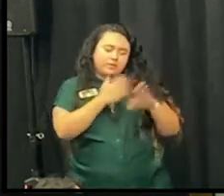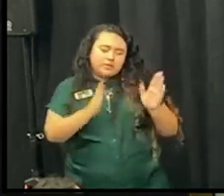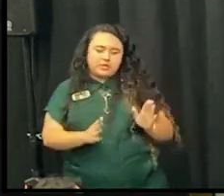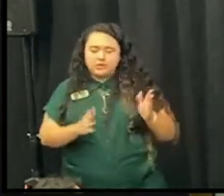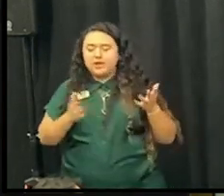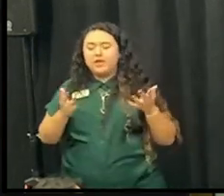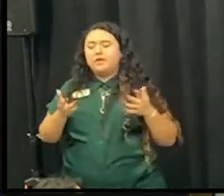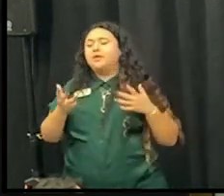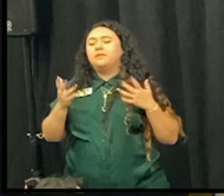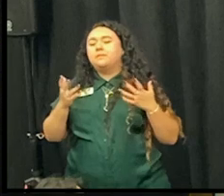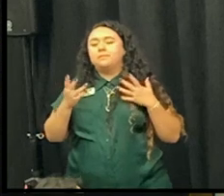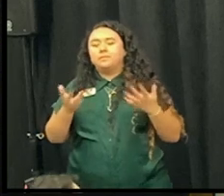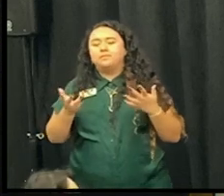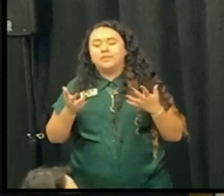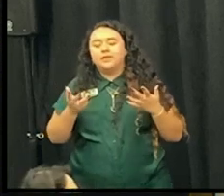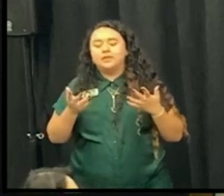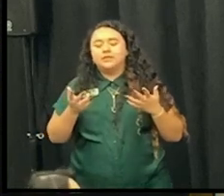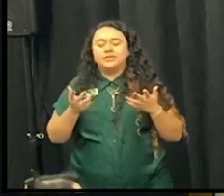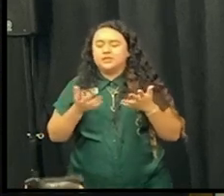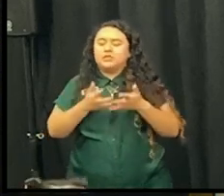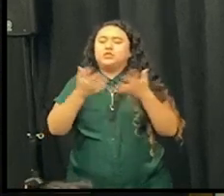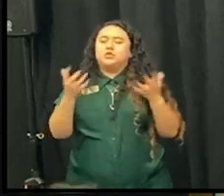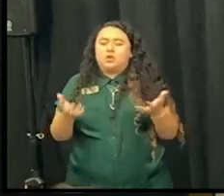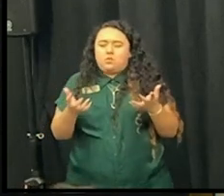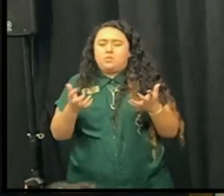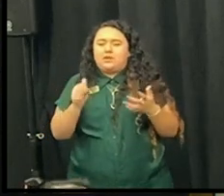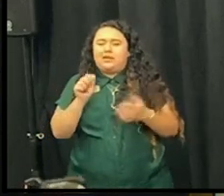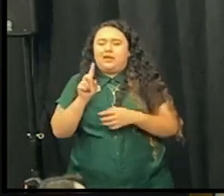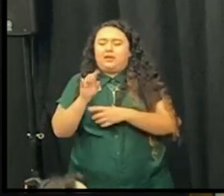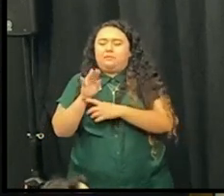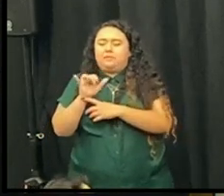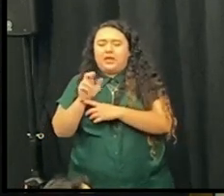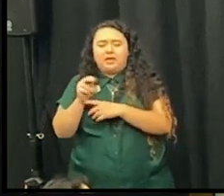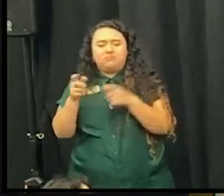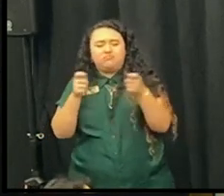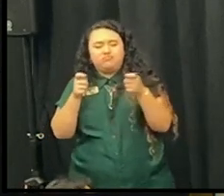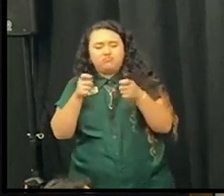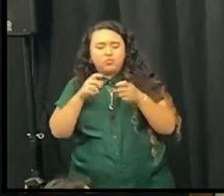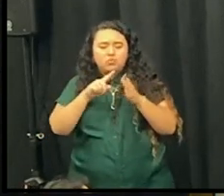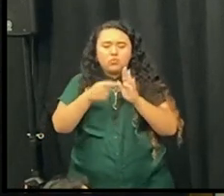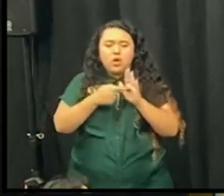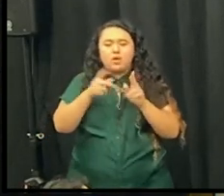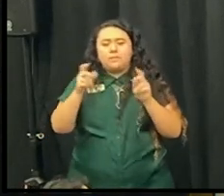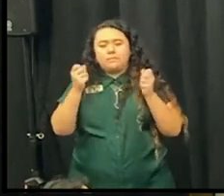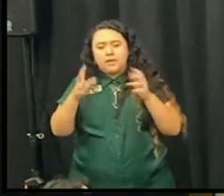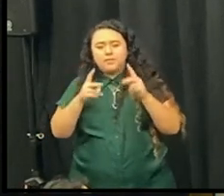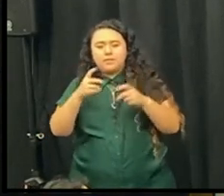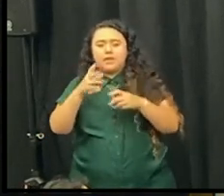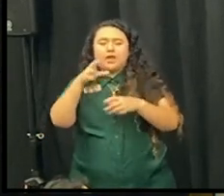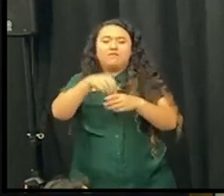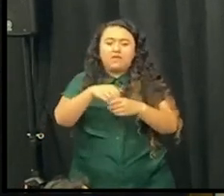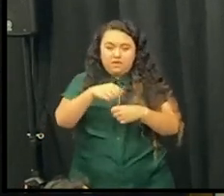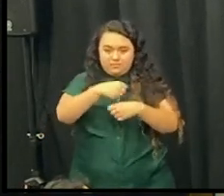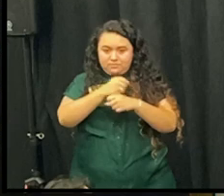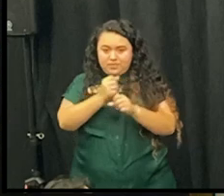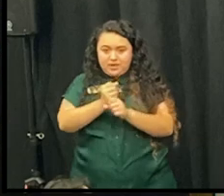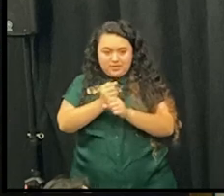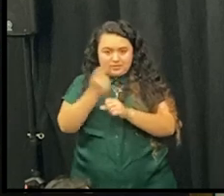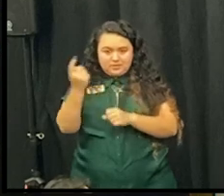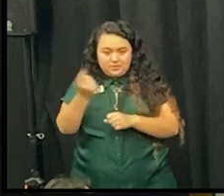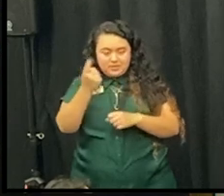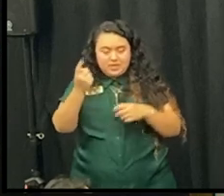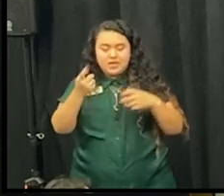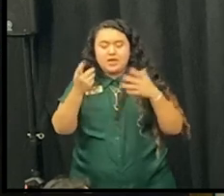Yeah. And there's so many admin roles, and there's so many people that go into creating a production. And I really wanted